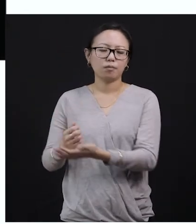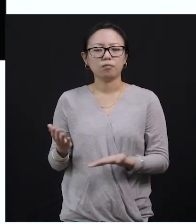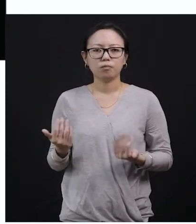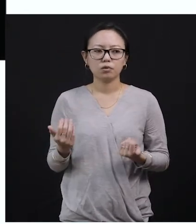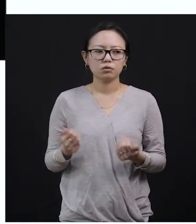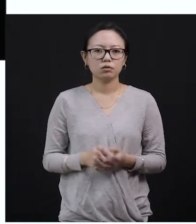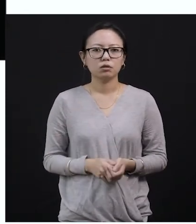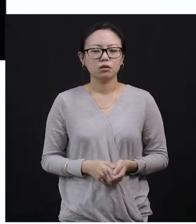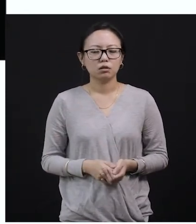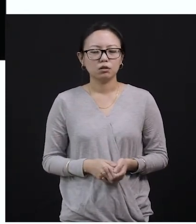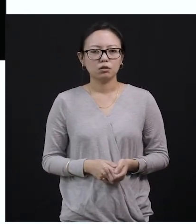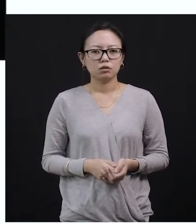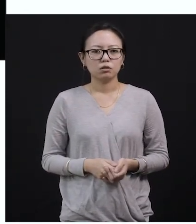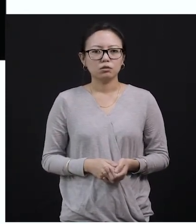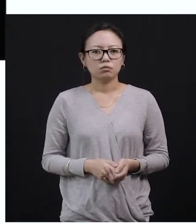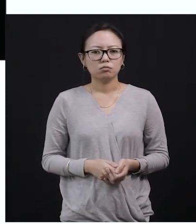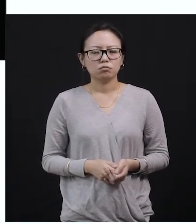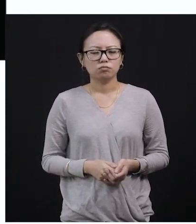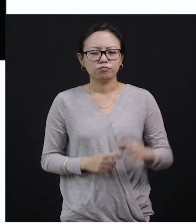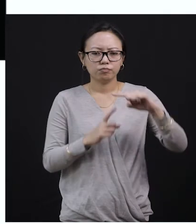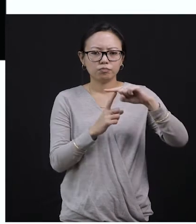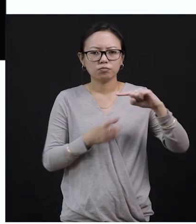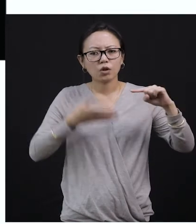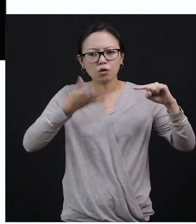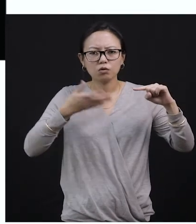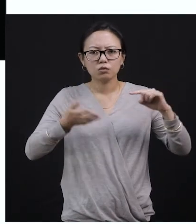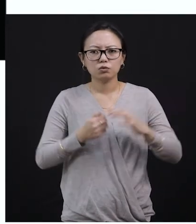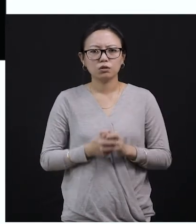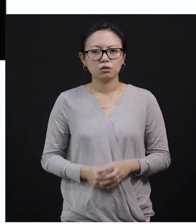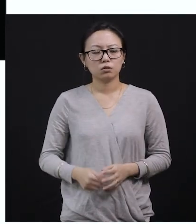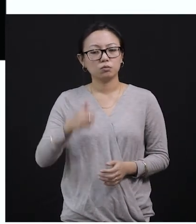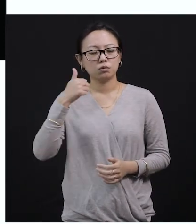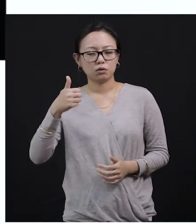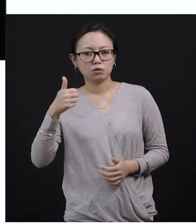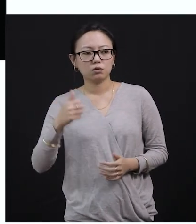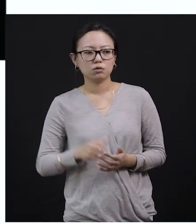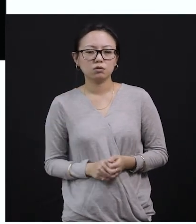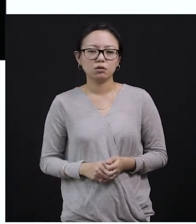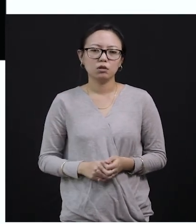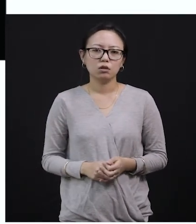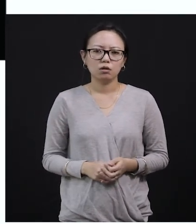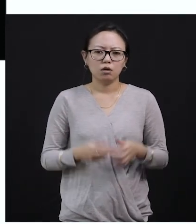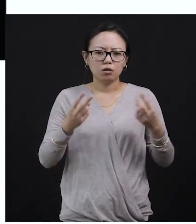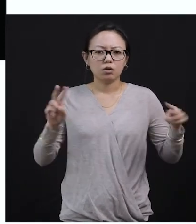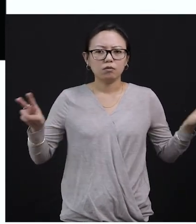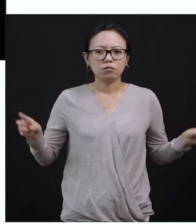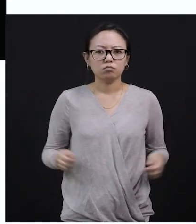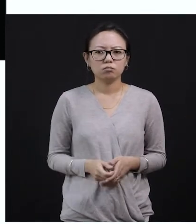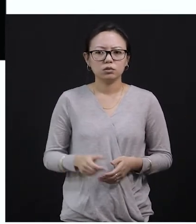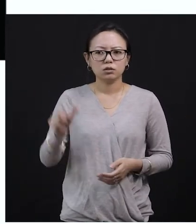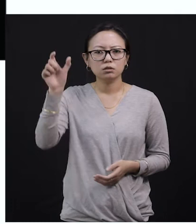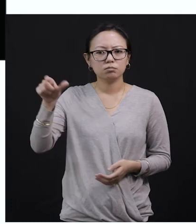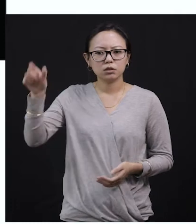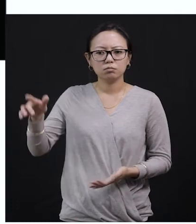army because a very good training was given to them. There were different soldiers. Some of them used to